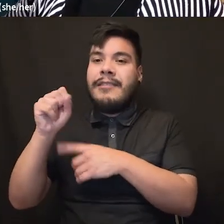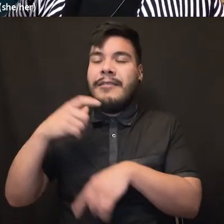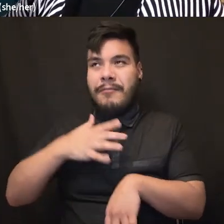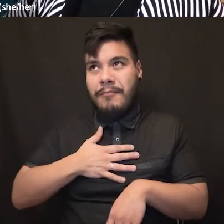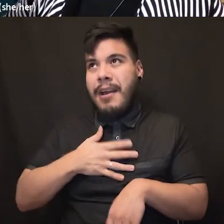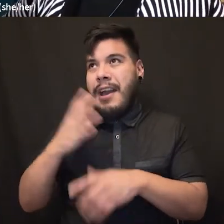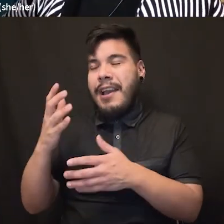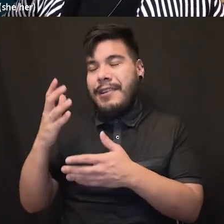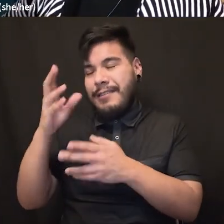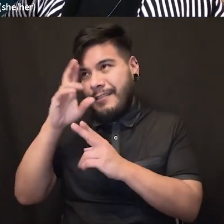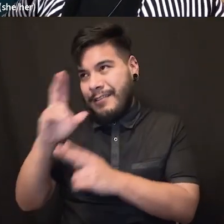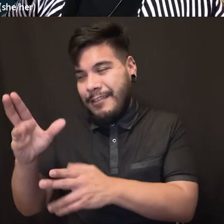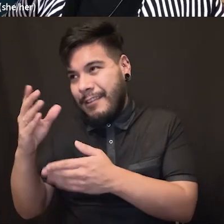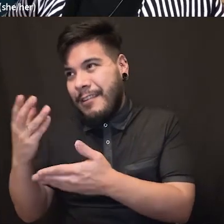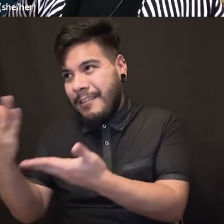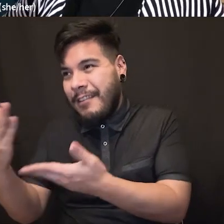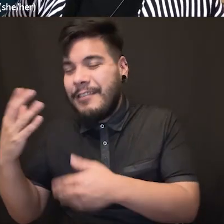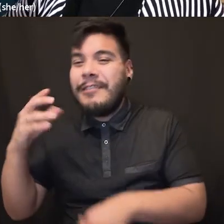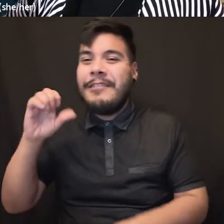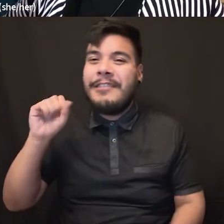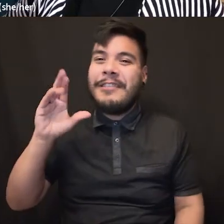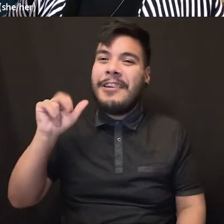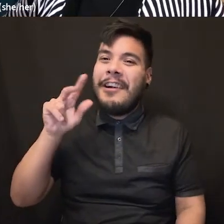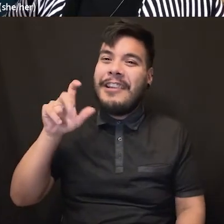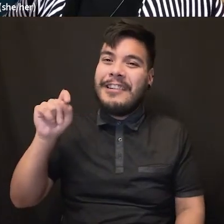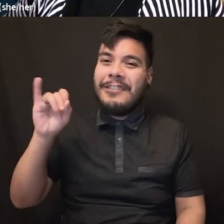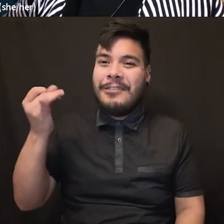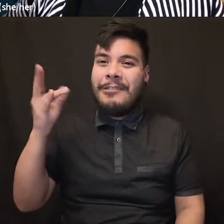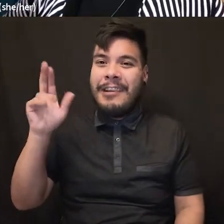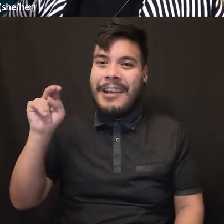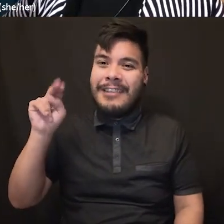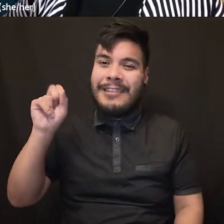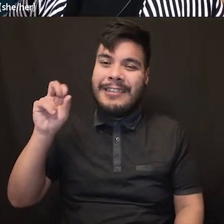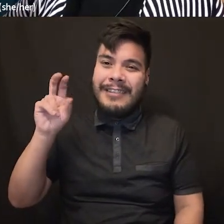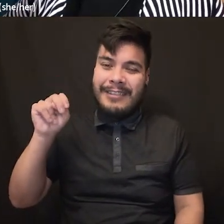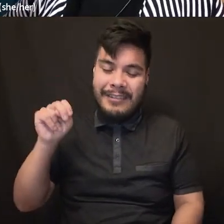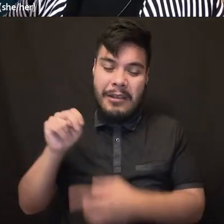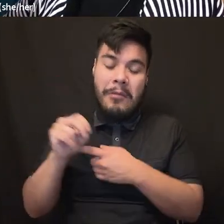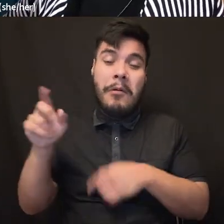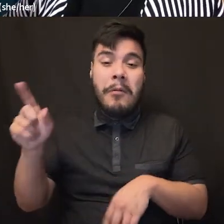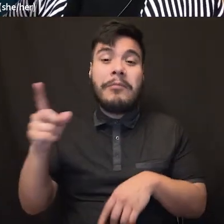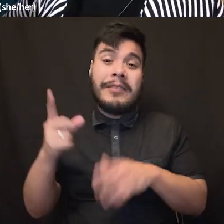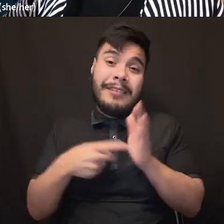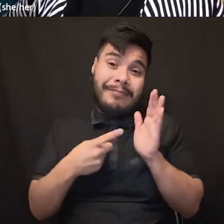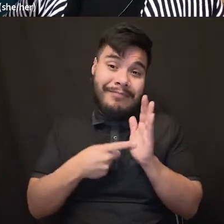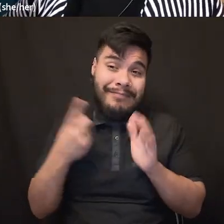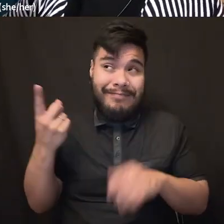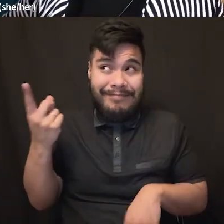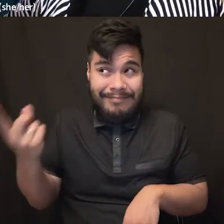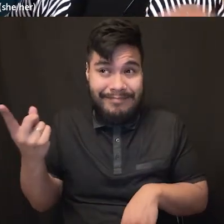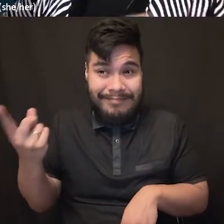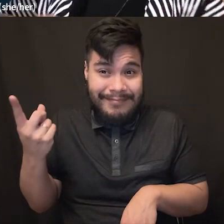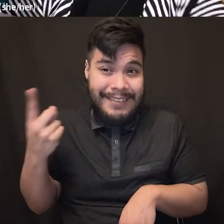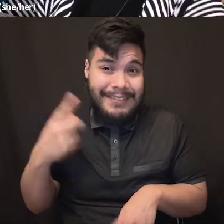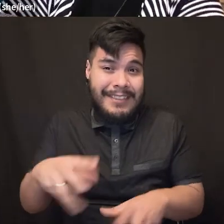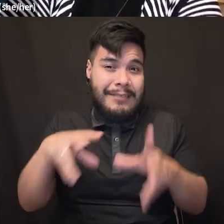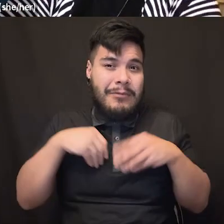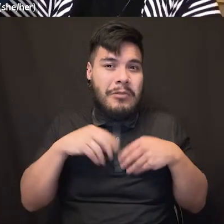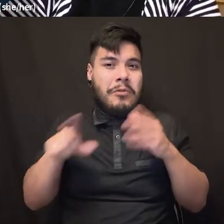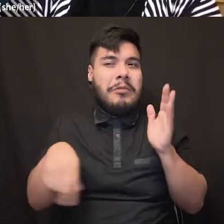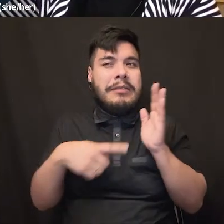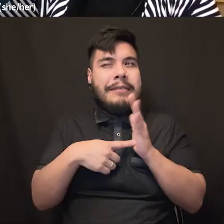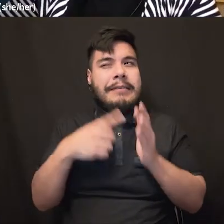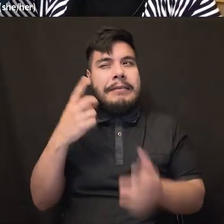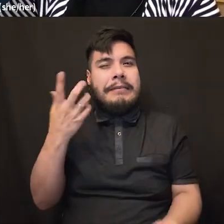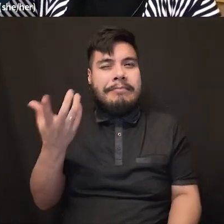actor, Scarlett Johansson. This is more about the fact that Scarlett Johansson at times has taken roles maybe that are like questionable in terms